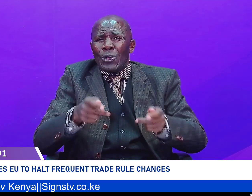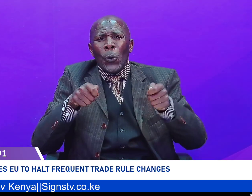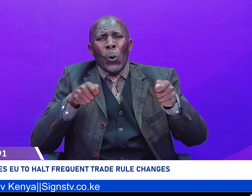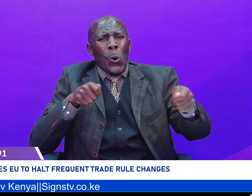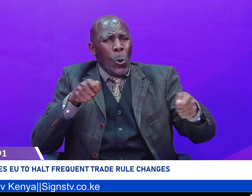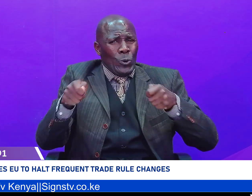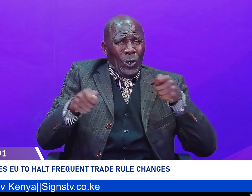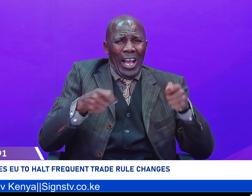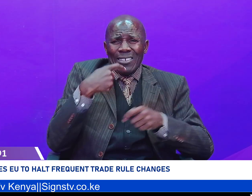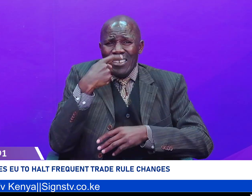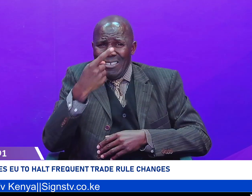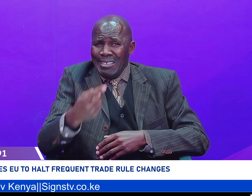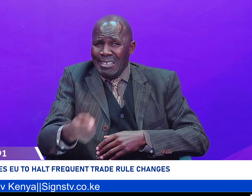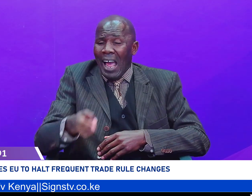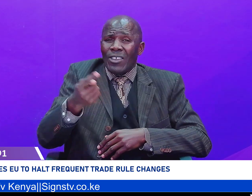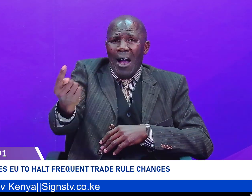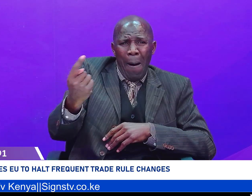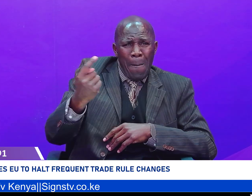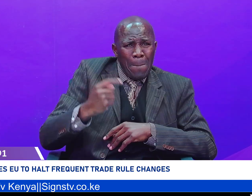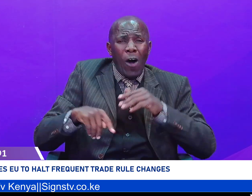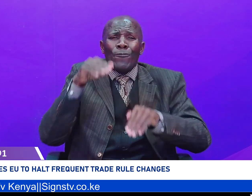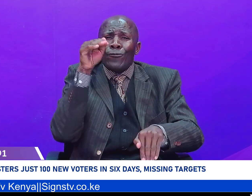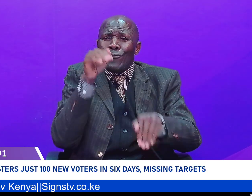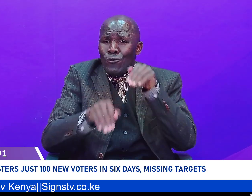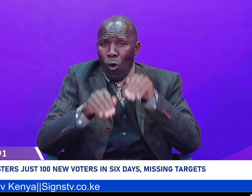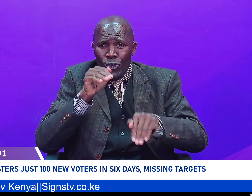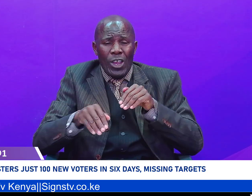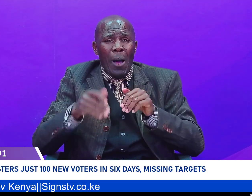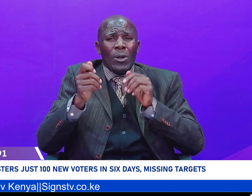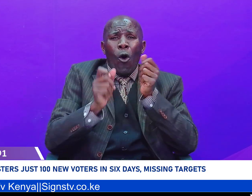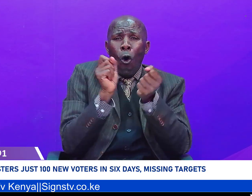to an upcoming by-election on November 27,